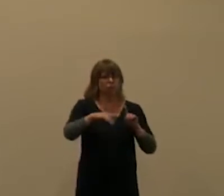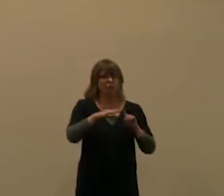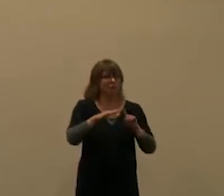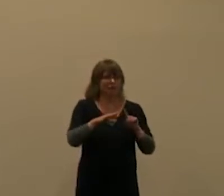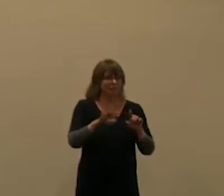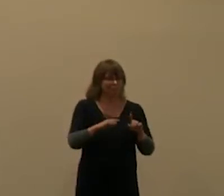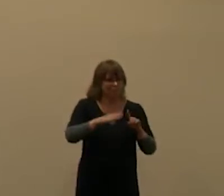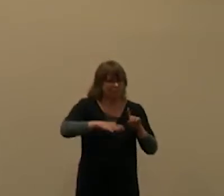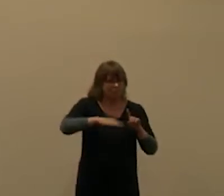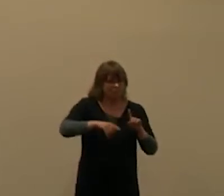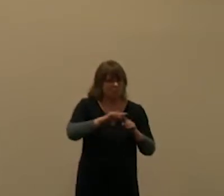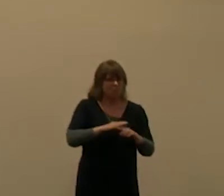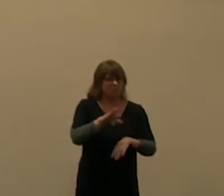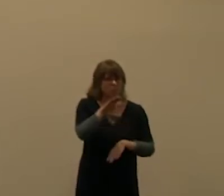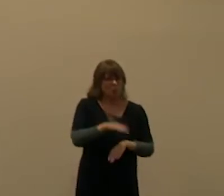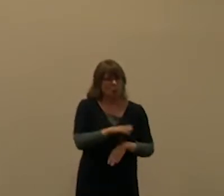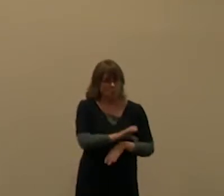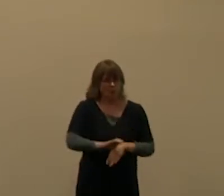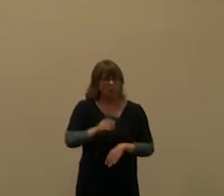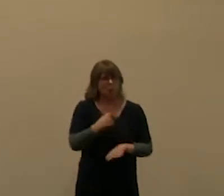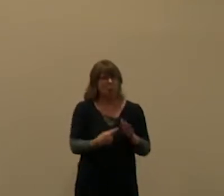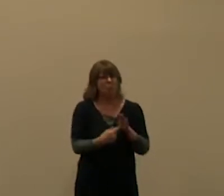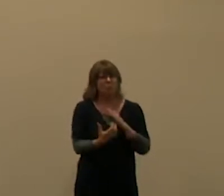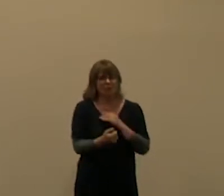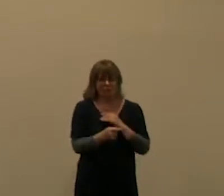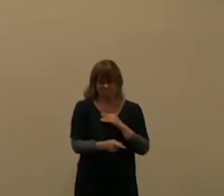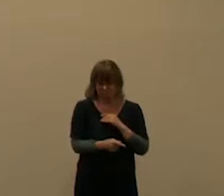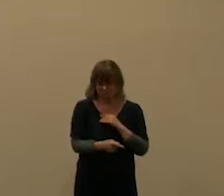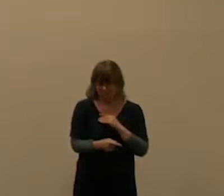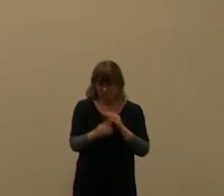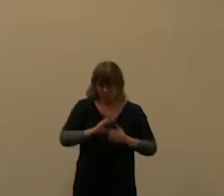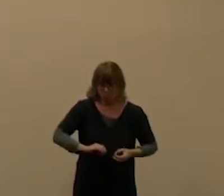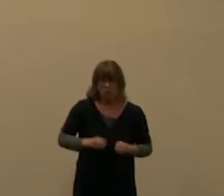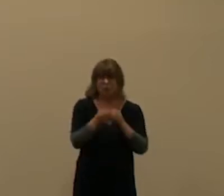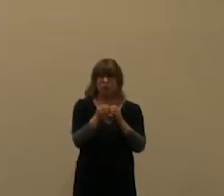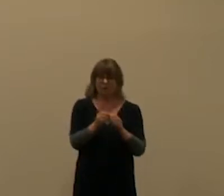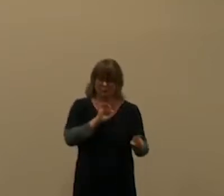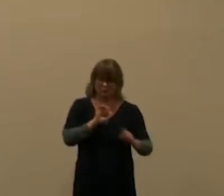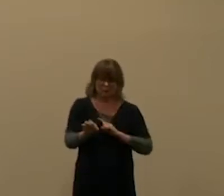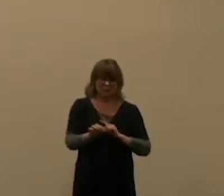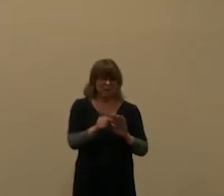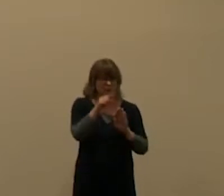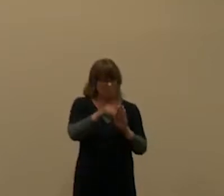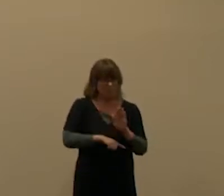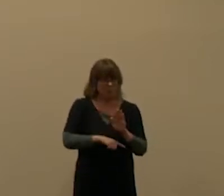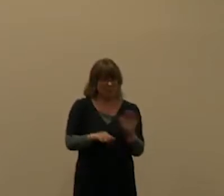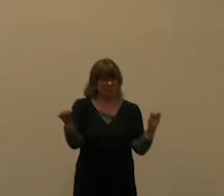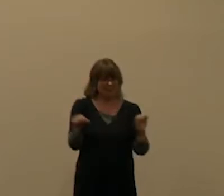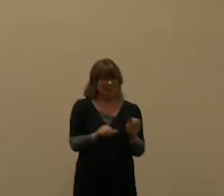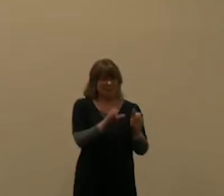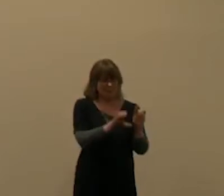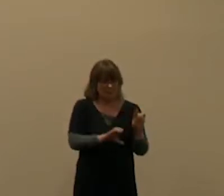connection. So what we've done for them, for example, was we created a custom policy called limited bandwidth.